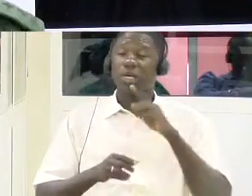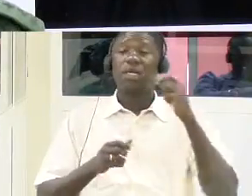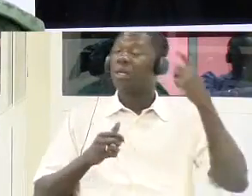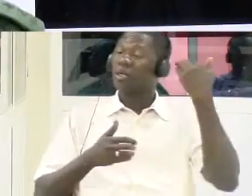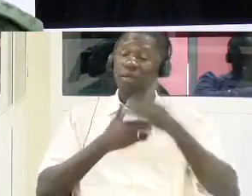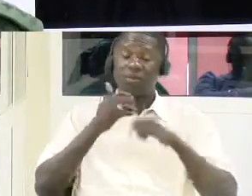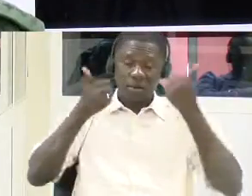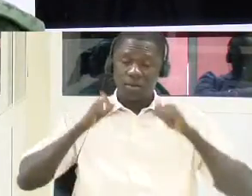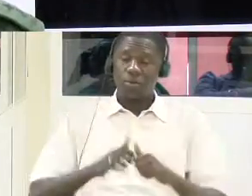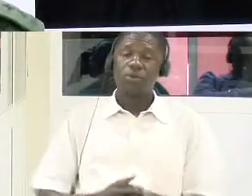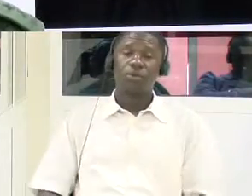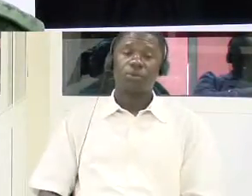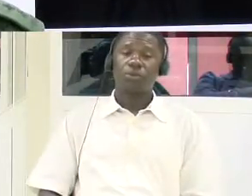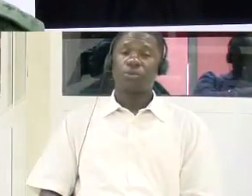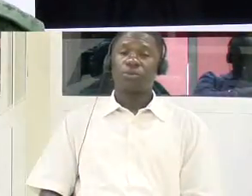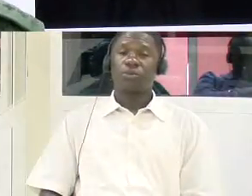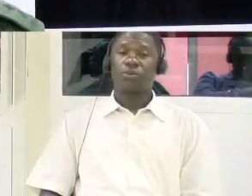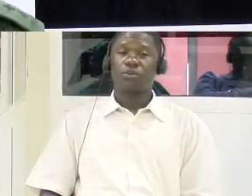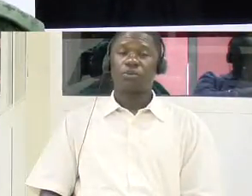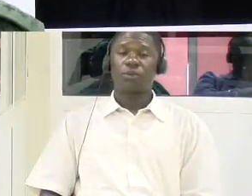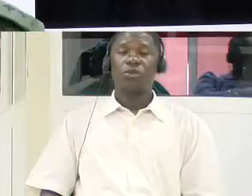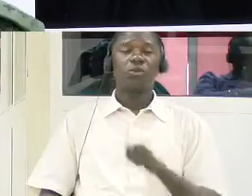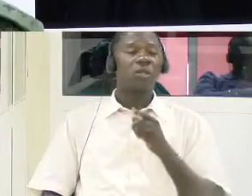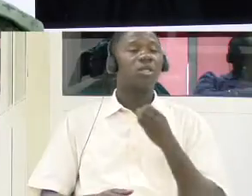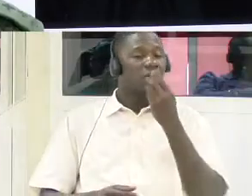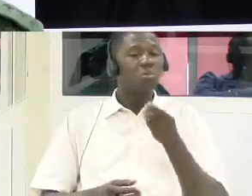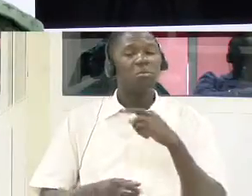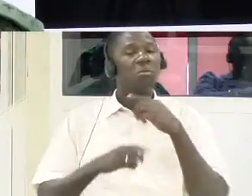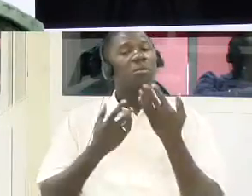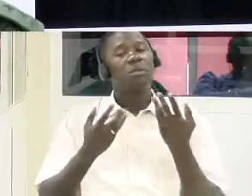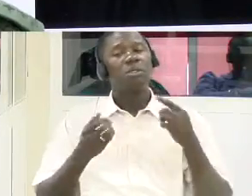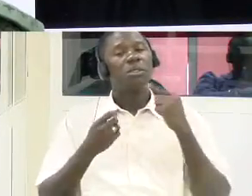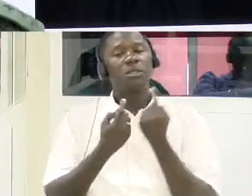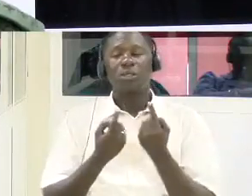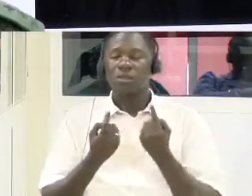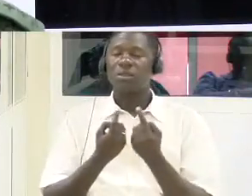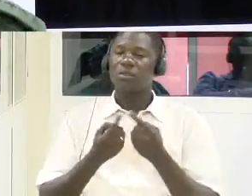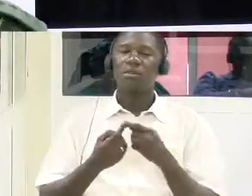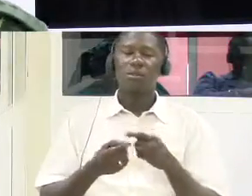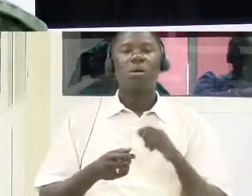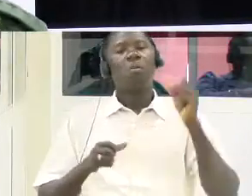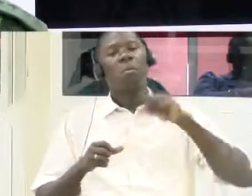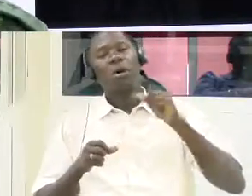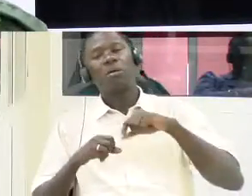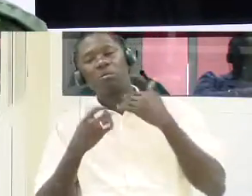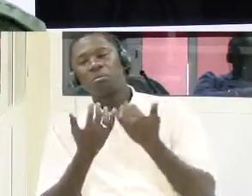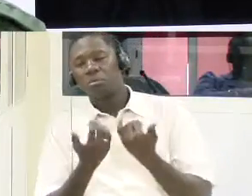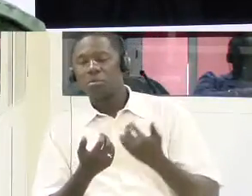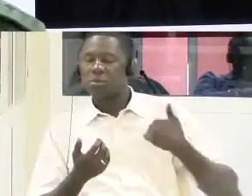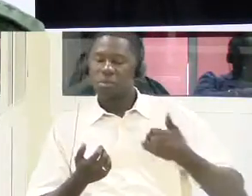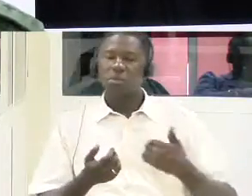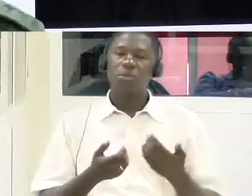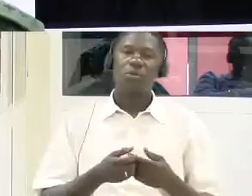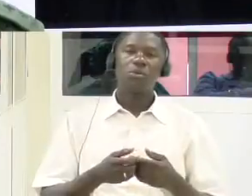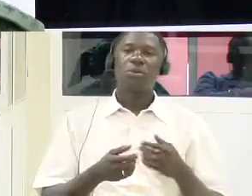You know, so he told me those things, and, you know, so many things, bad guys, you know, the West is backing those people,